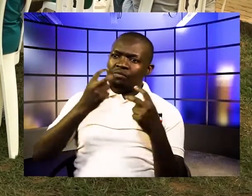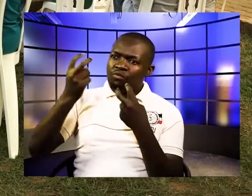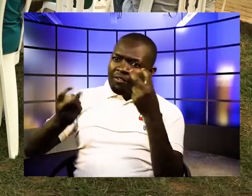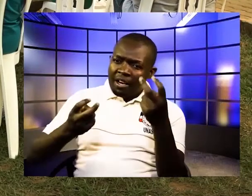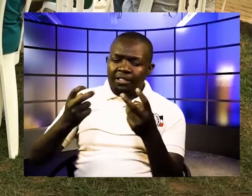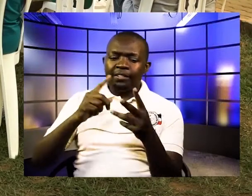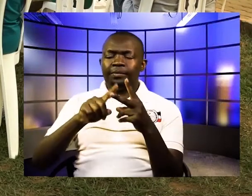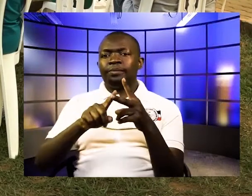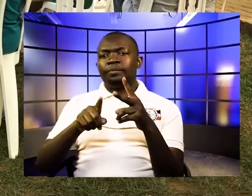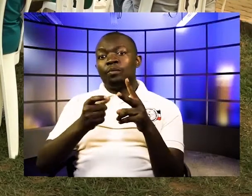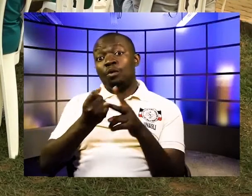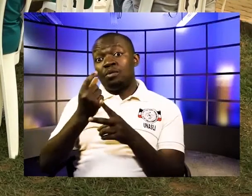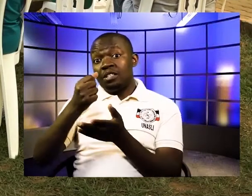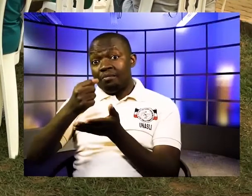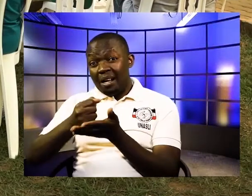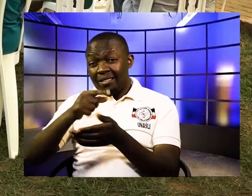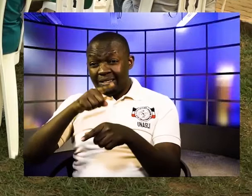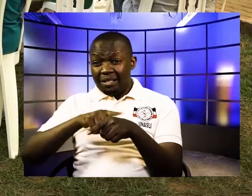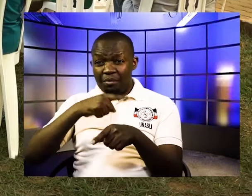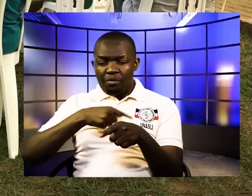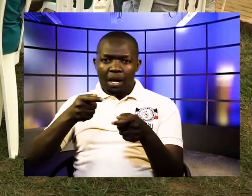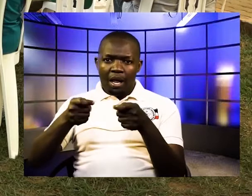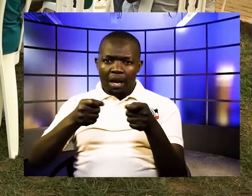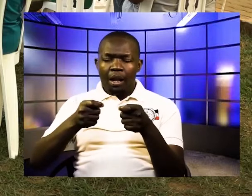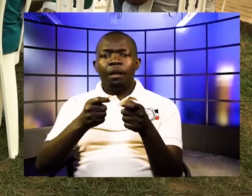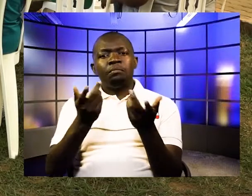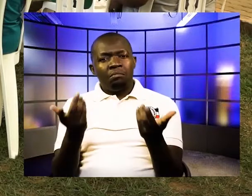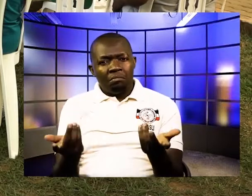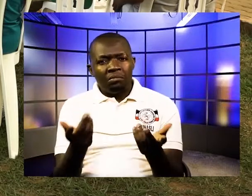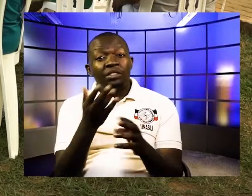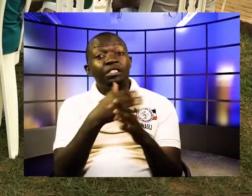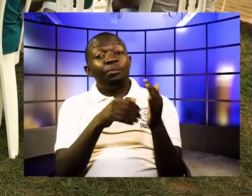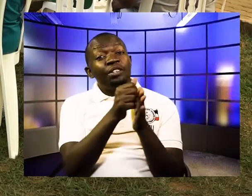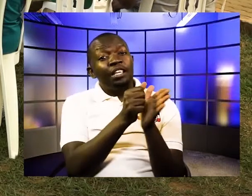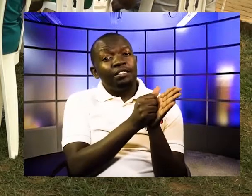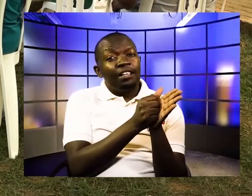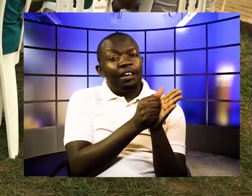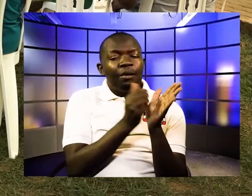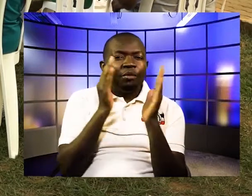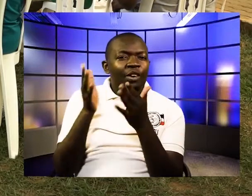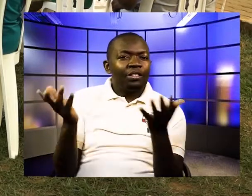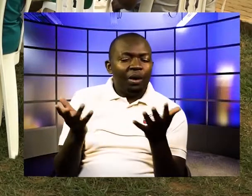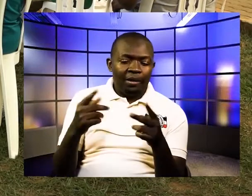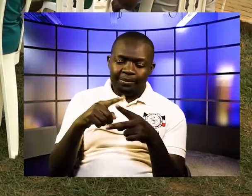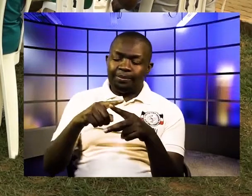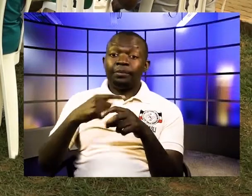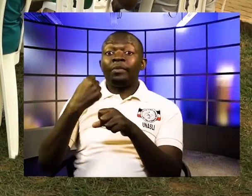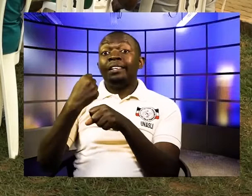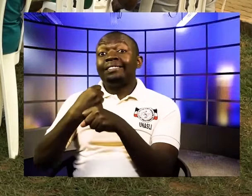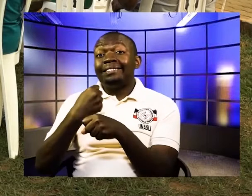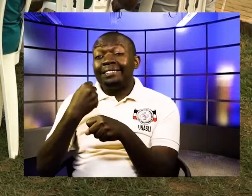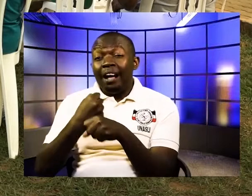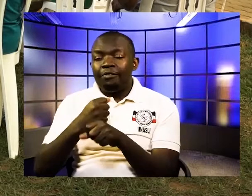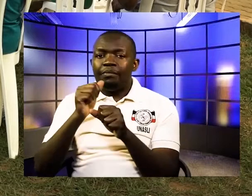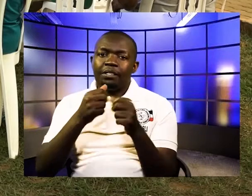Bank, when we are handling the disability agenda, we are looking at the staff, should be